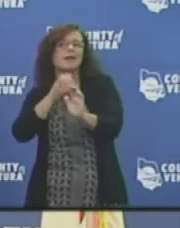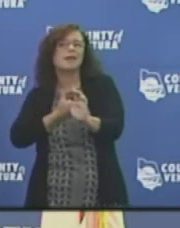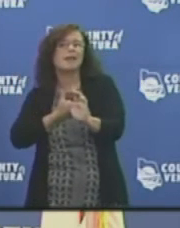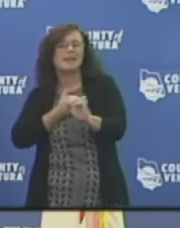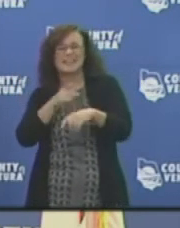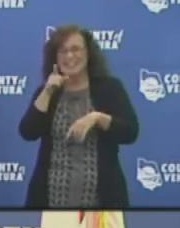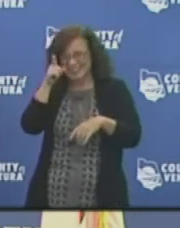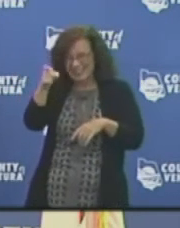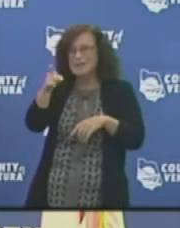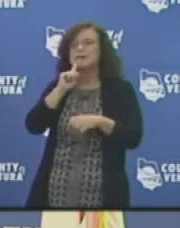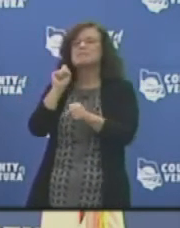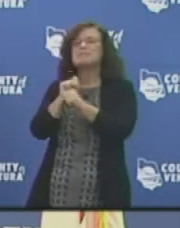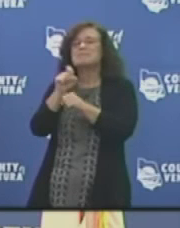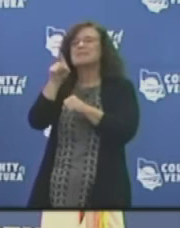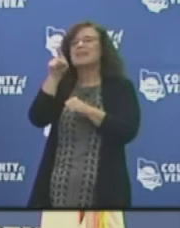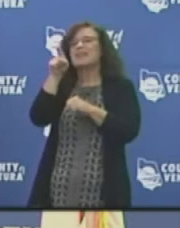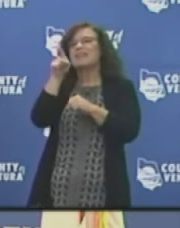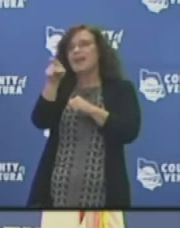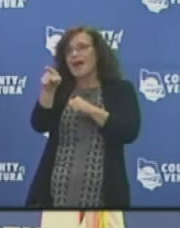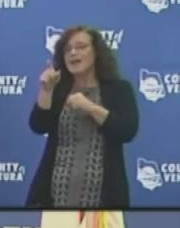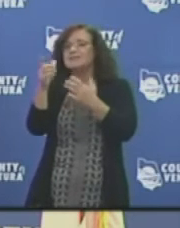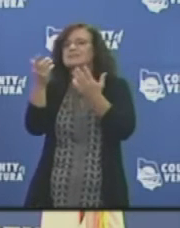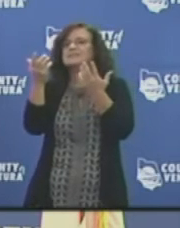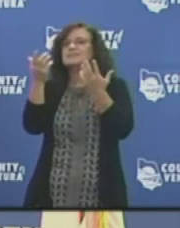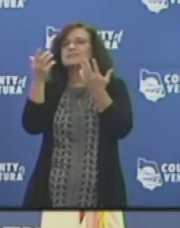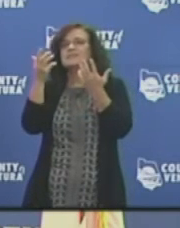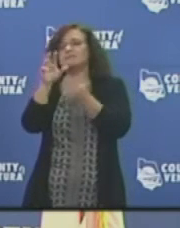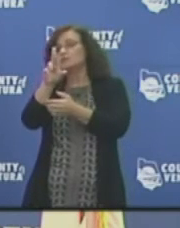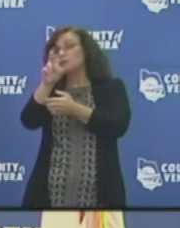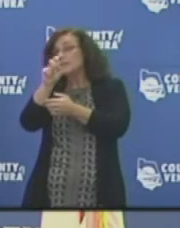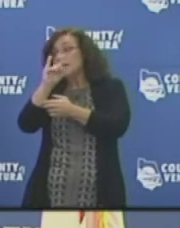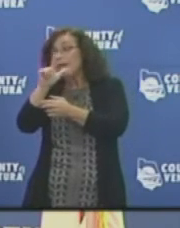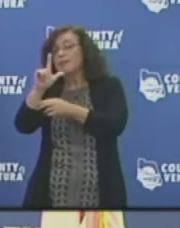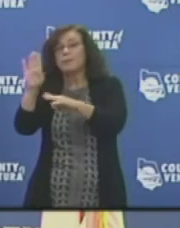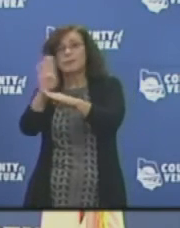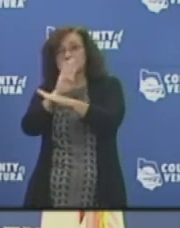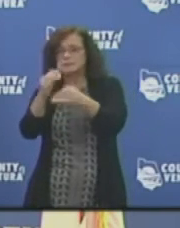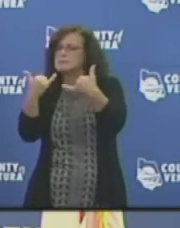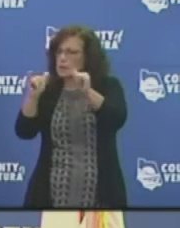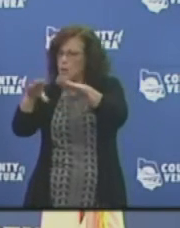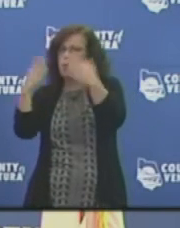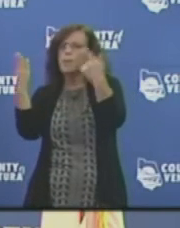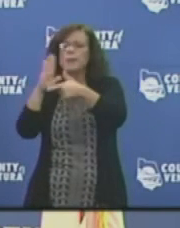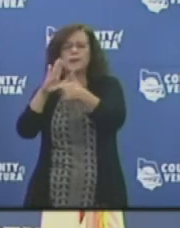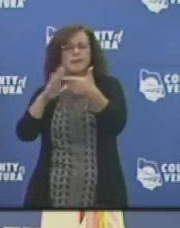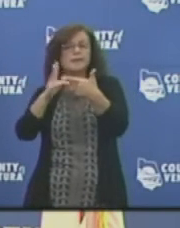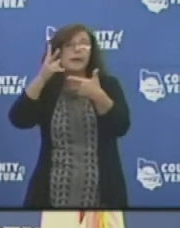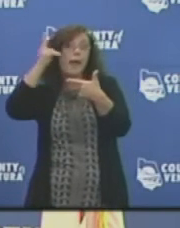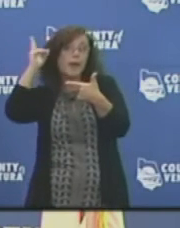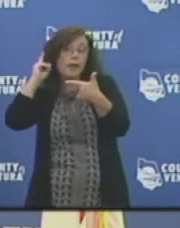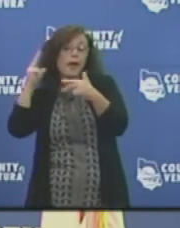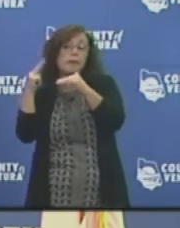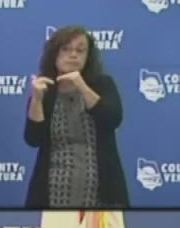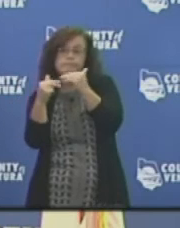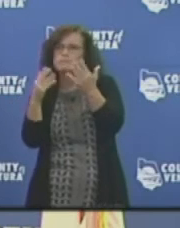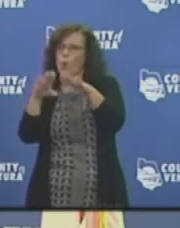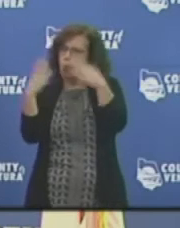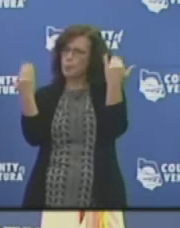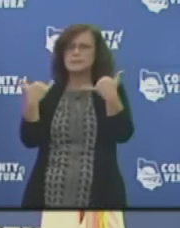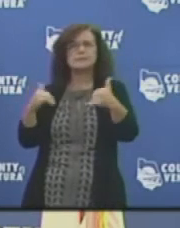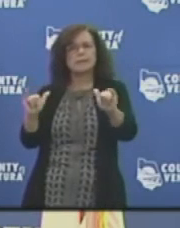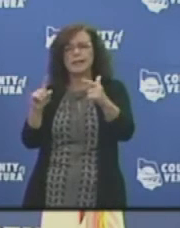retail is still open. Restaurants still open outdoors. Personal care services, hair salons open indoors.